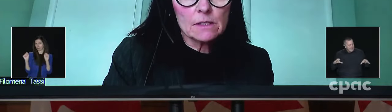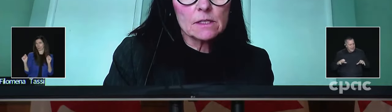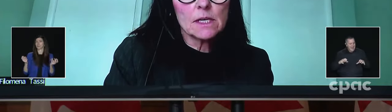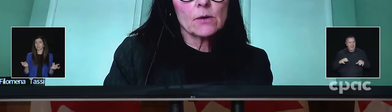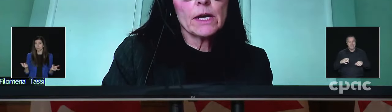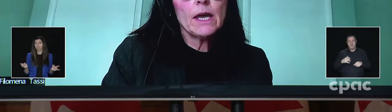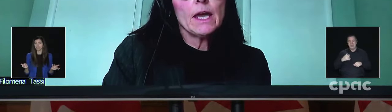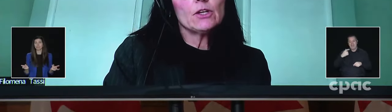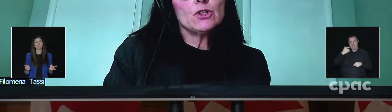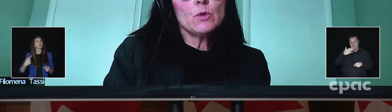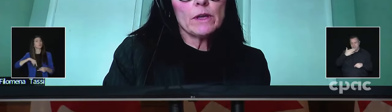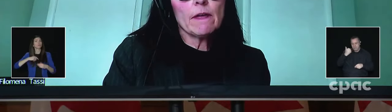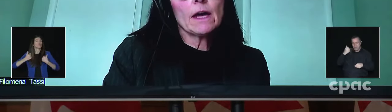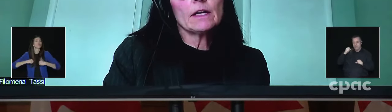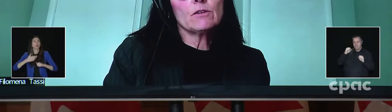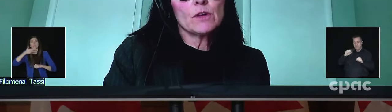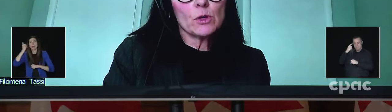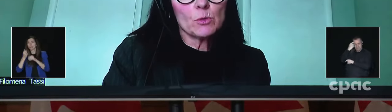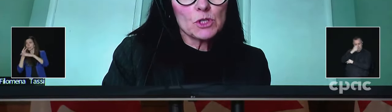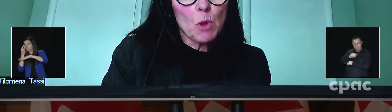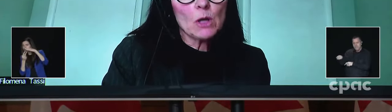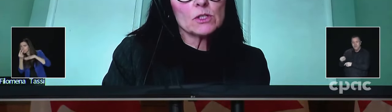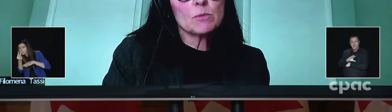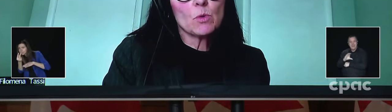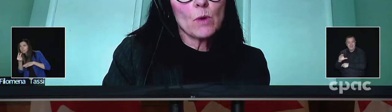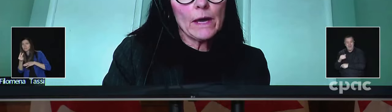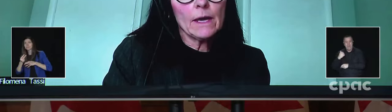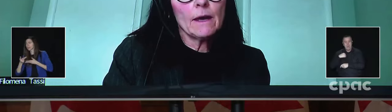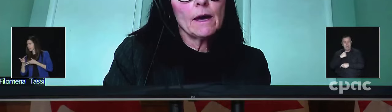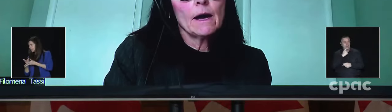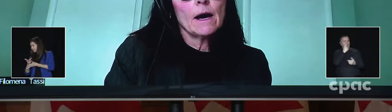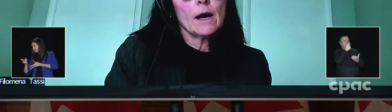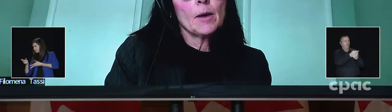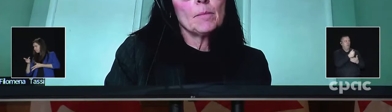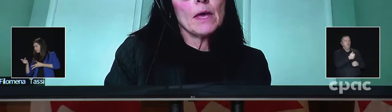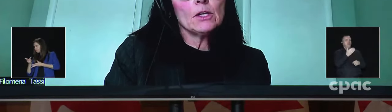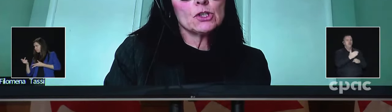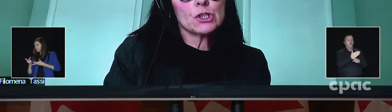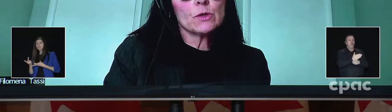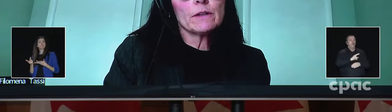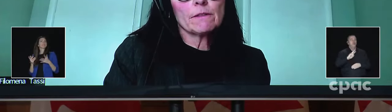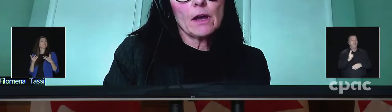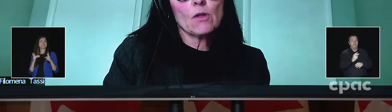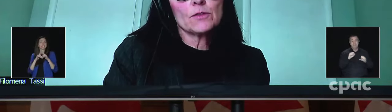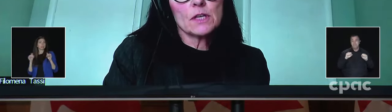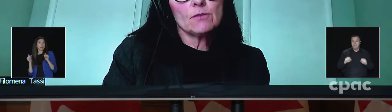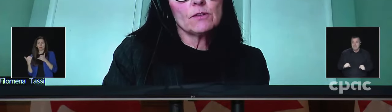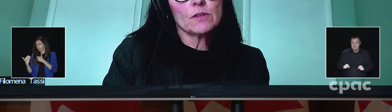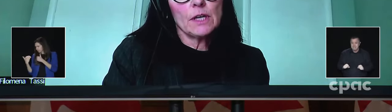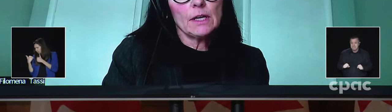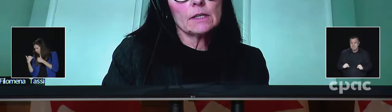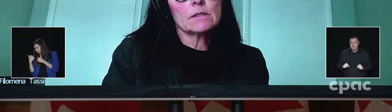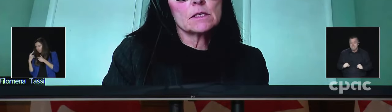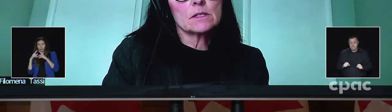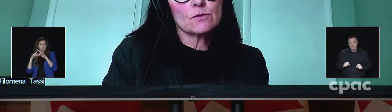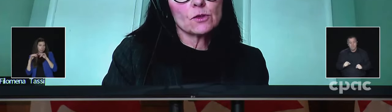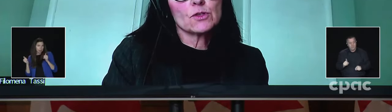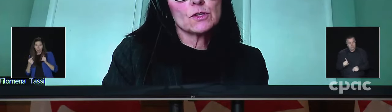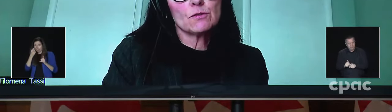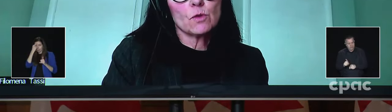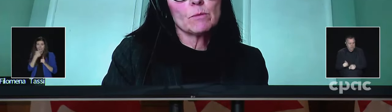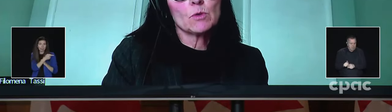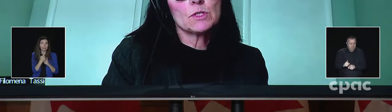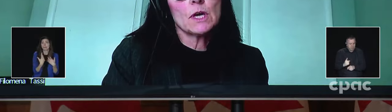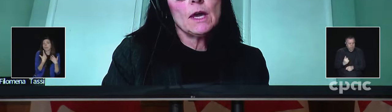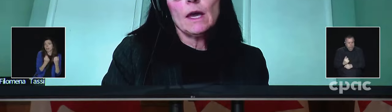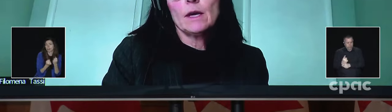what's necessary, and doing that in a very responsible way, and ensuring that the health and safety of Canadians is first